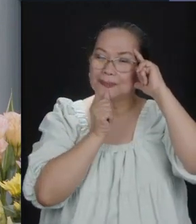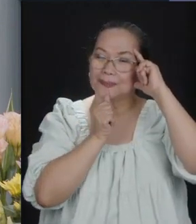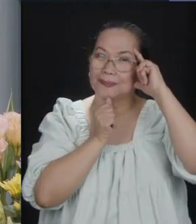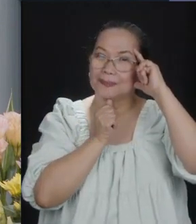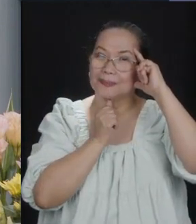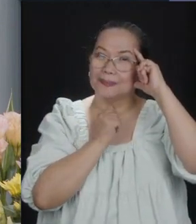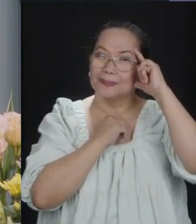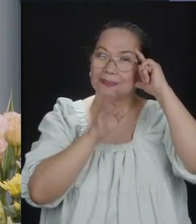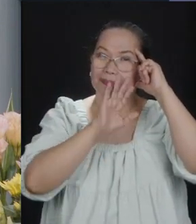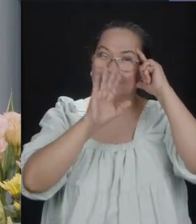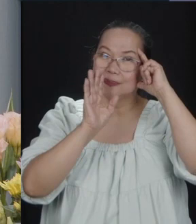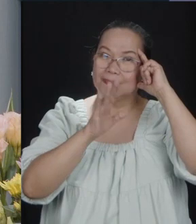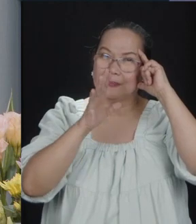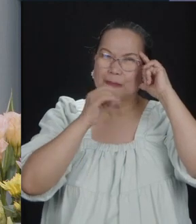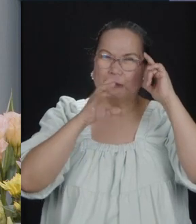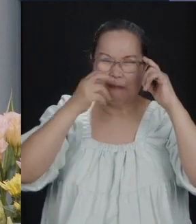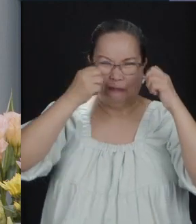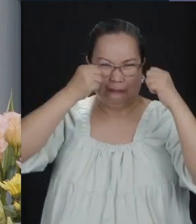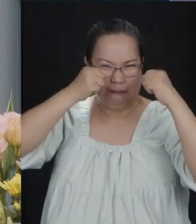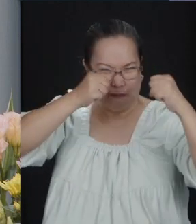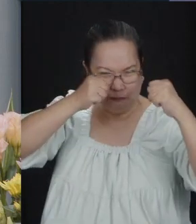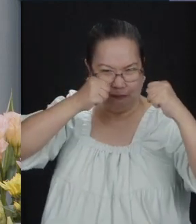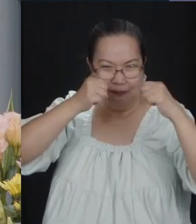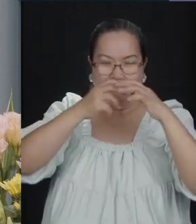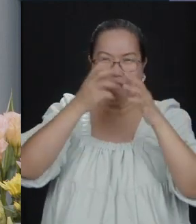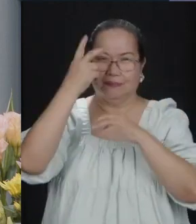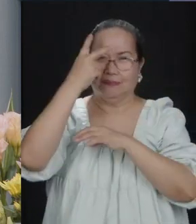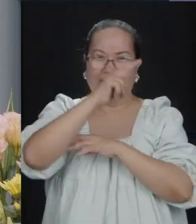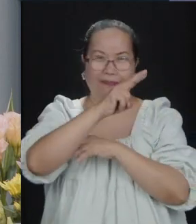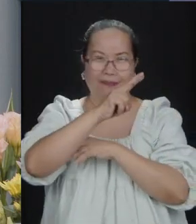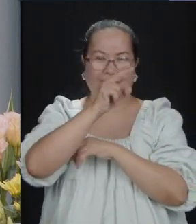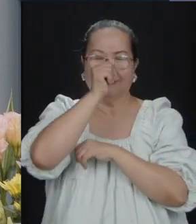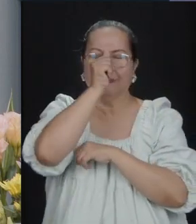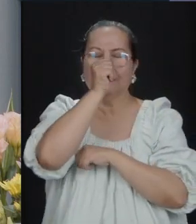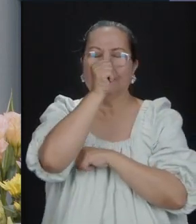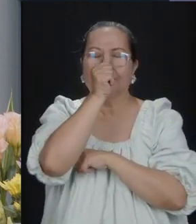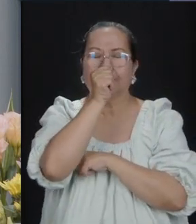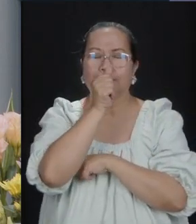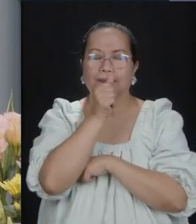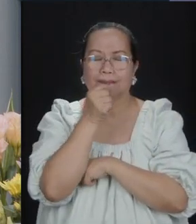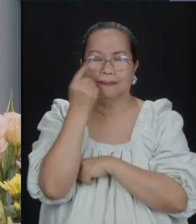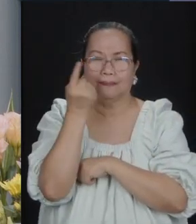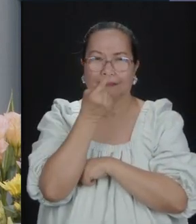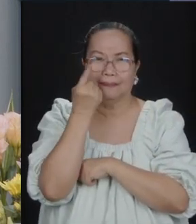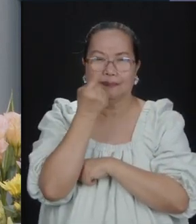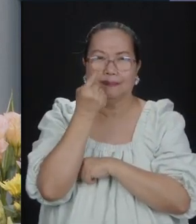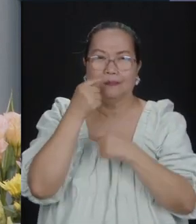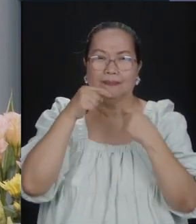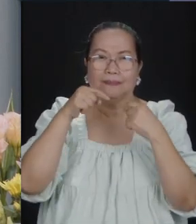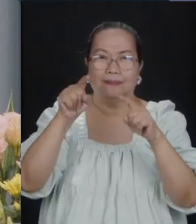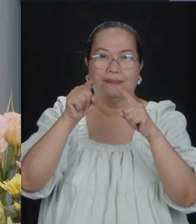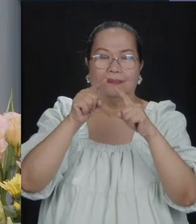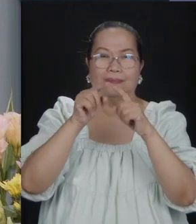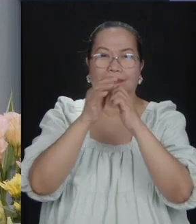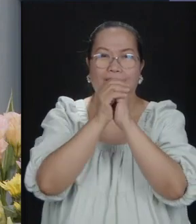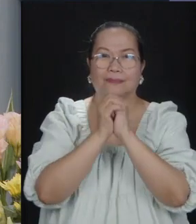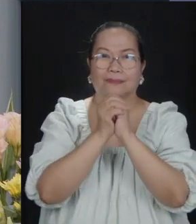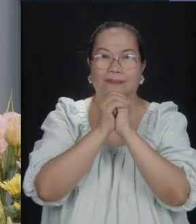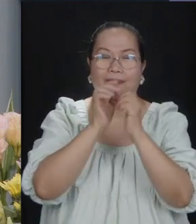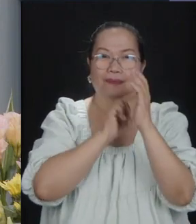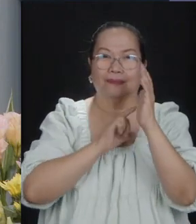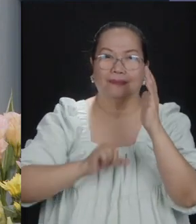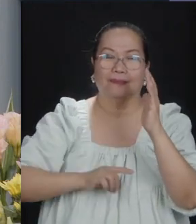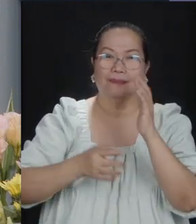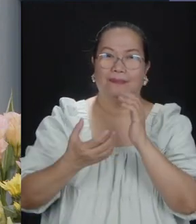She never went ballistic. She endured personal suffering, and she went to worship the Lord in